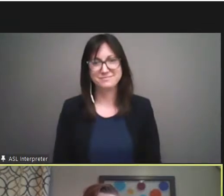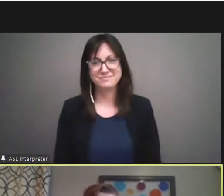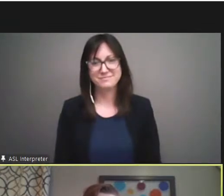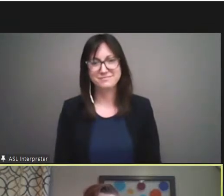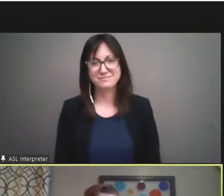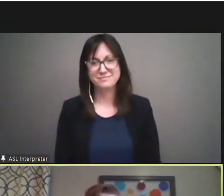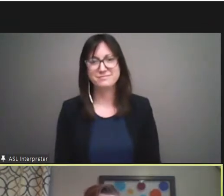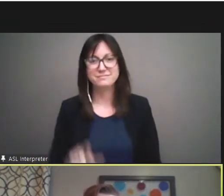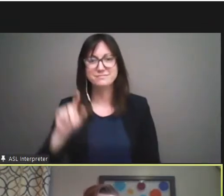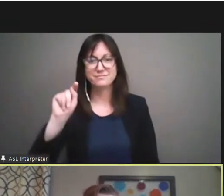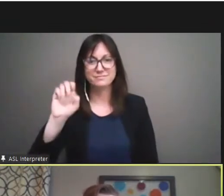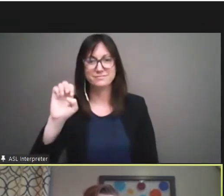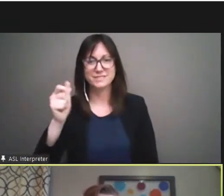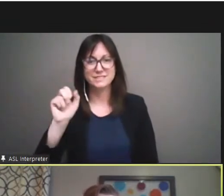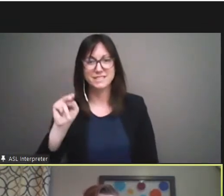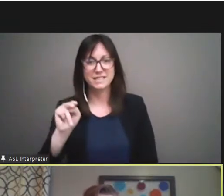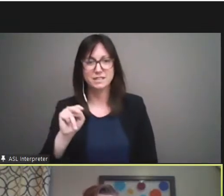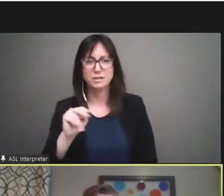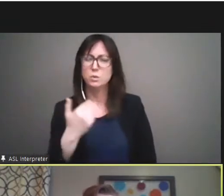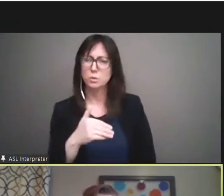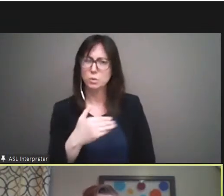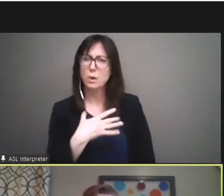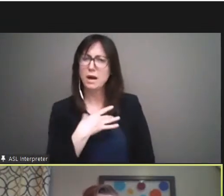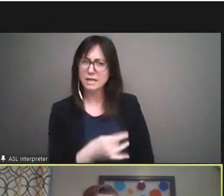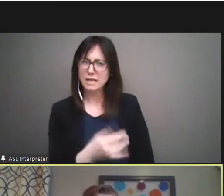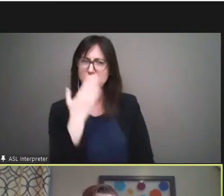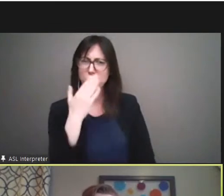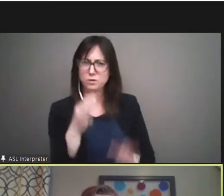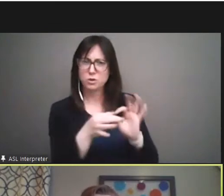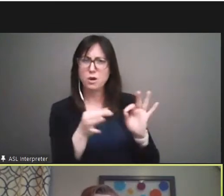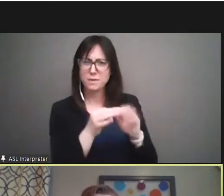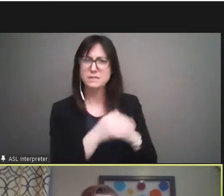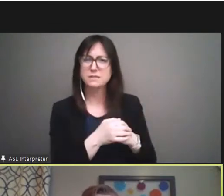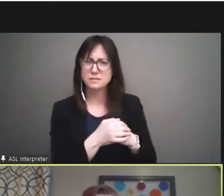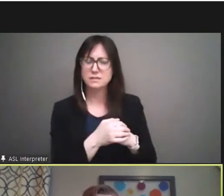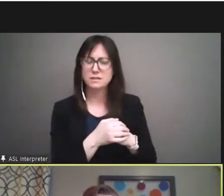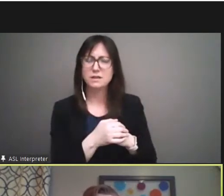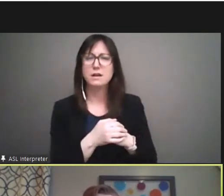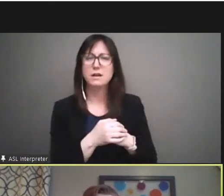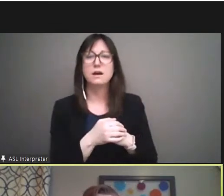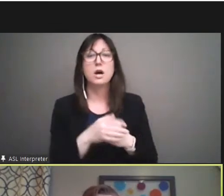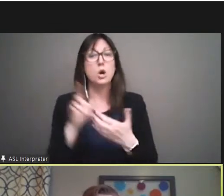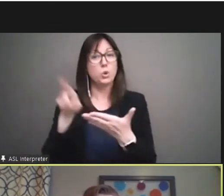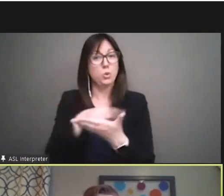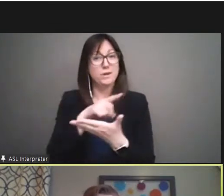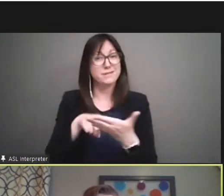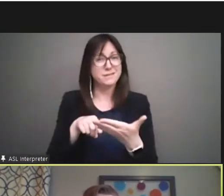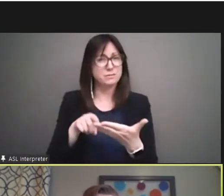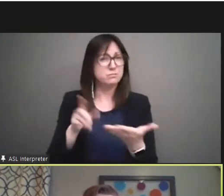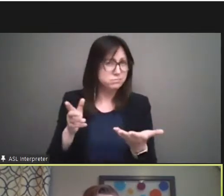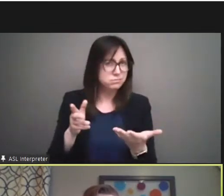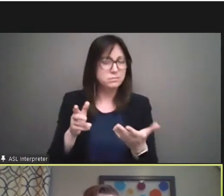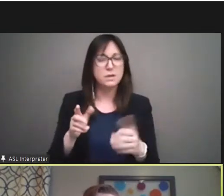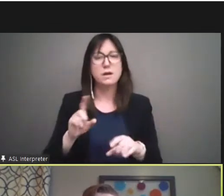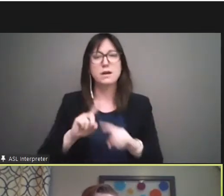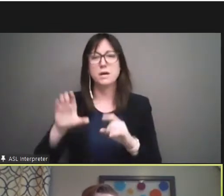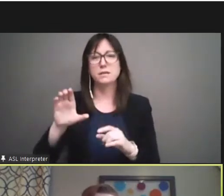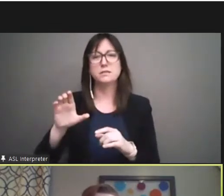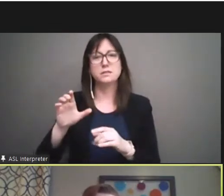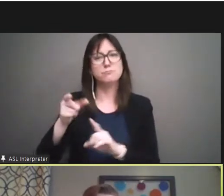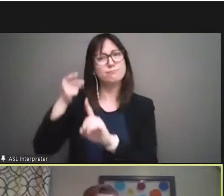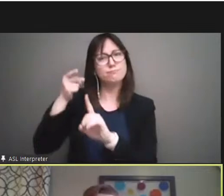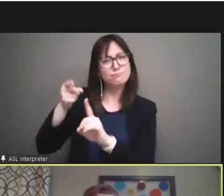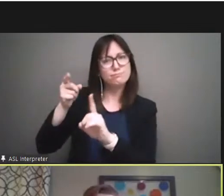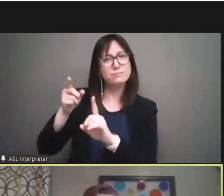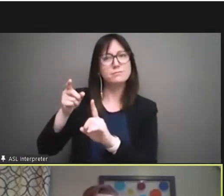I liked what you said a lot. I think constructive criticism is kind of what I was getting from